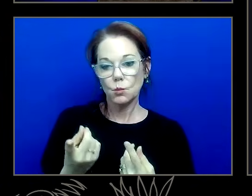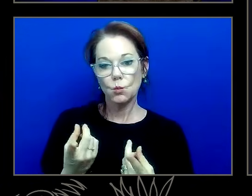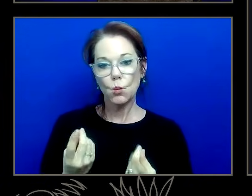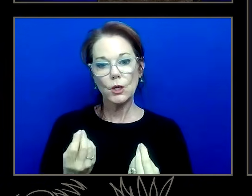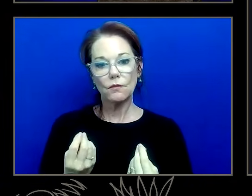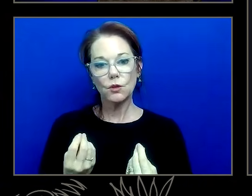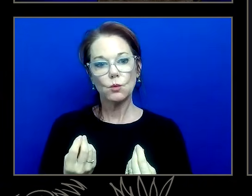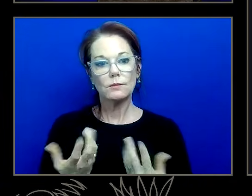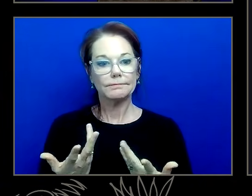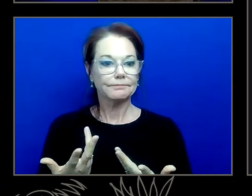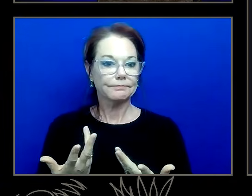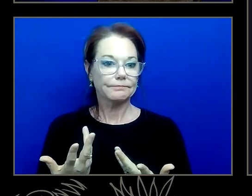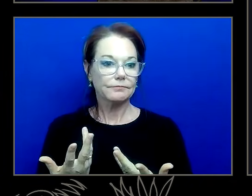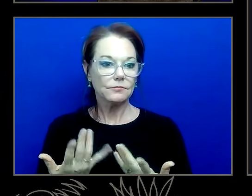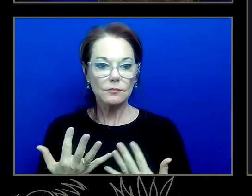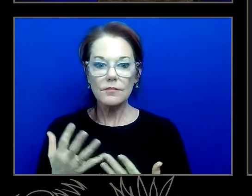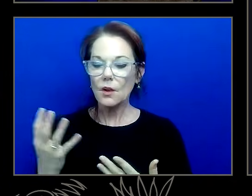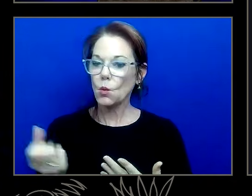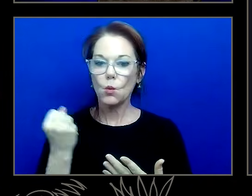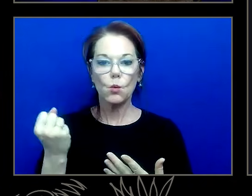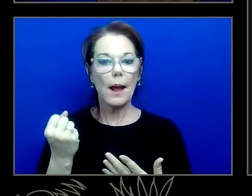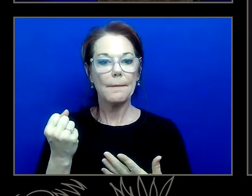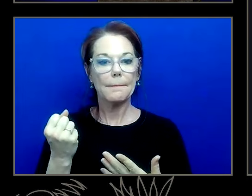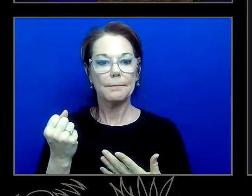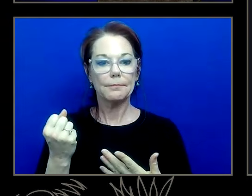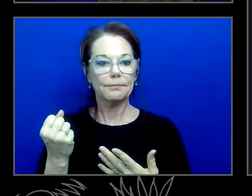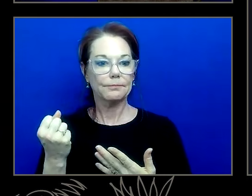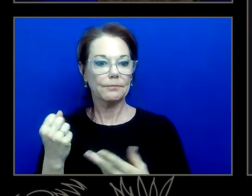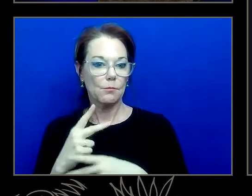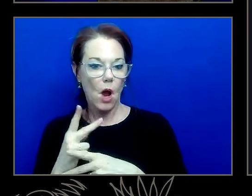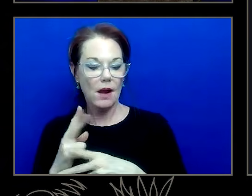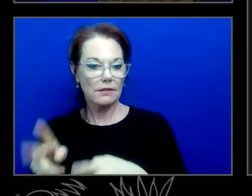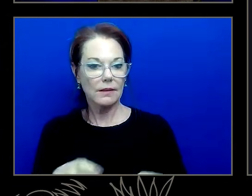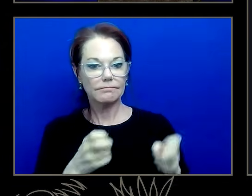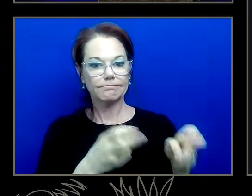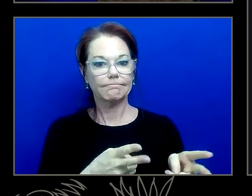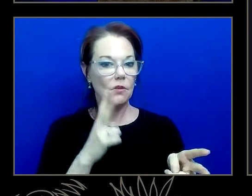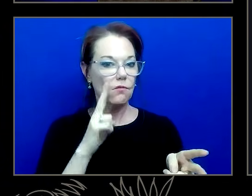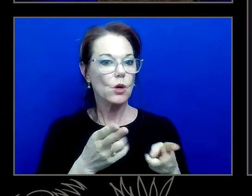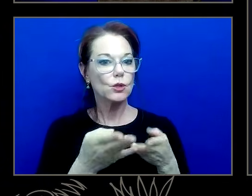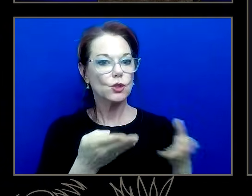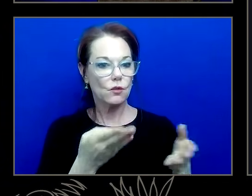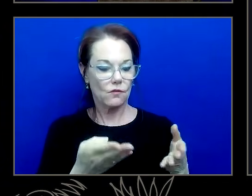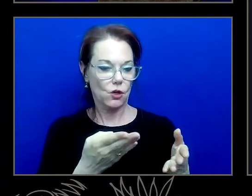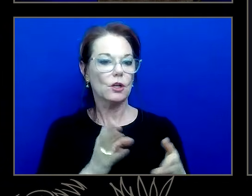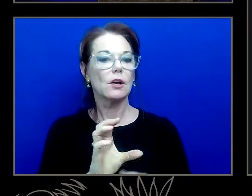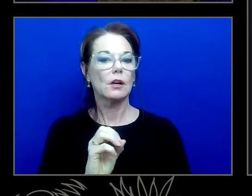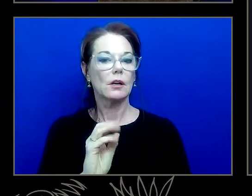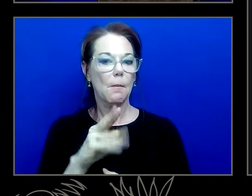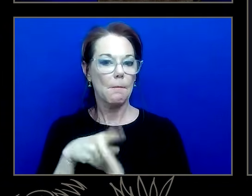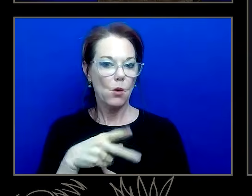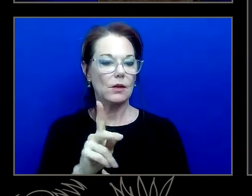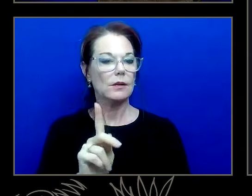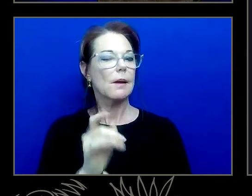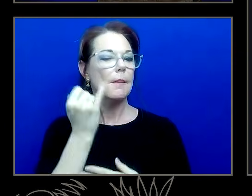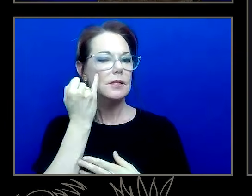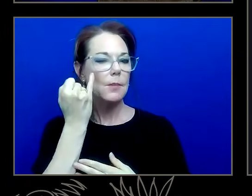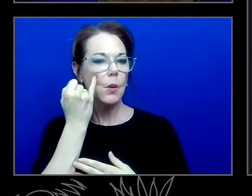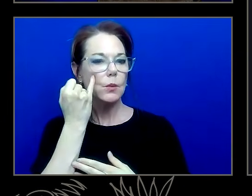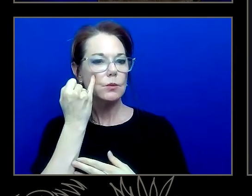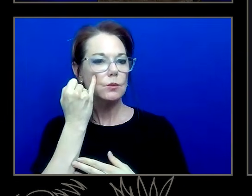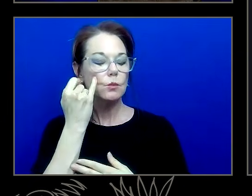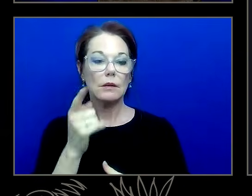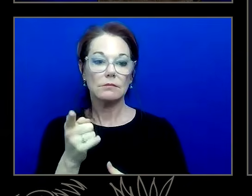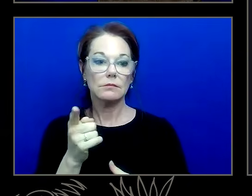is await, grab the product, and then just render it on the page as a server component. But let's say, or actually,